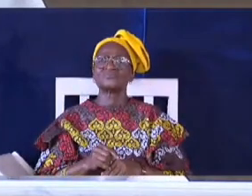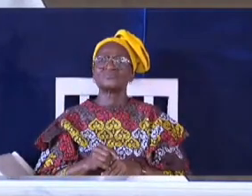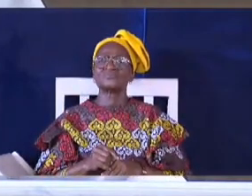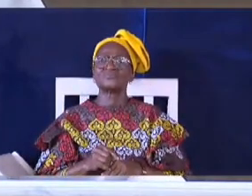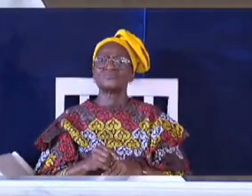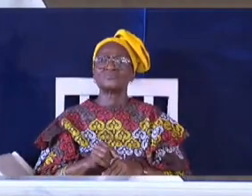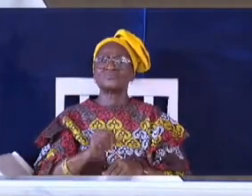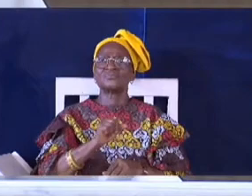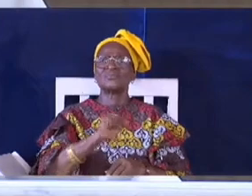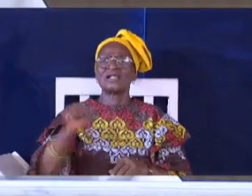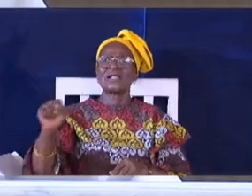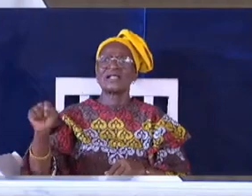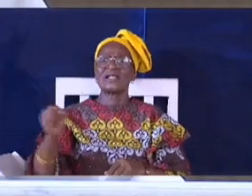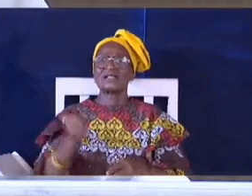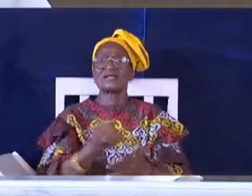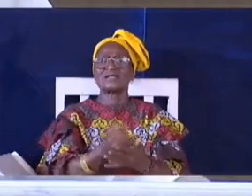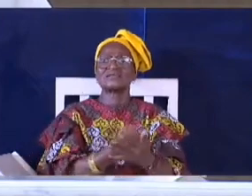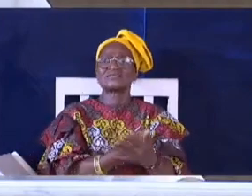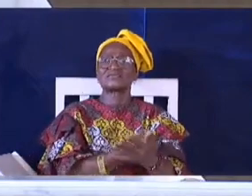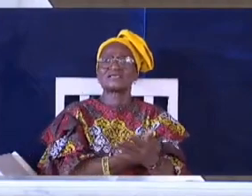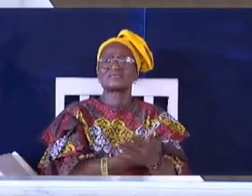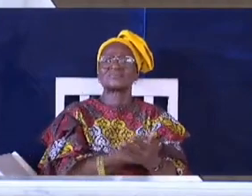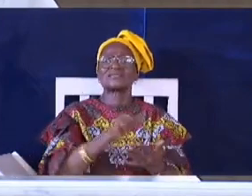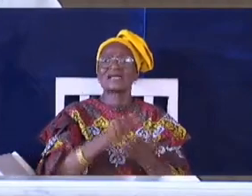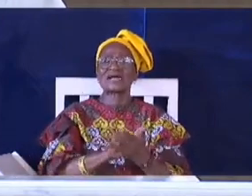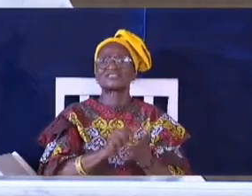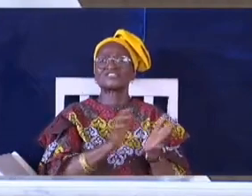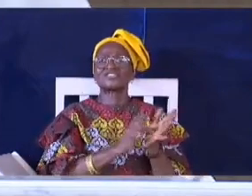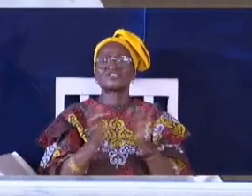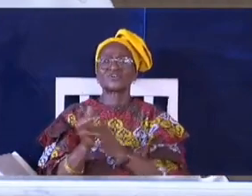a statement that Jesus Christ made.